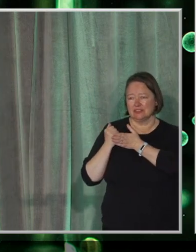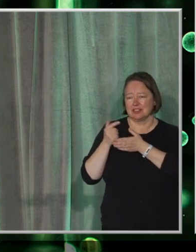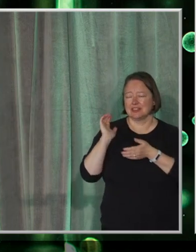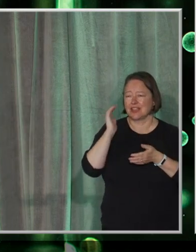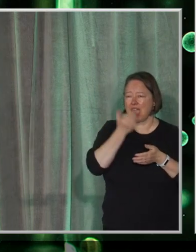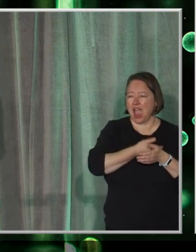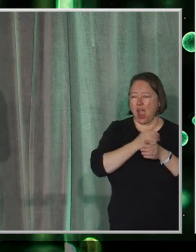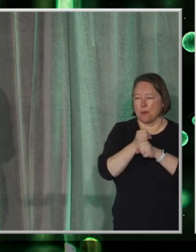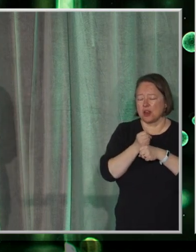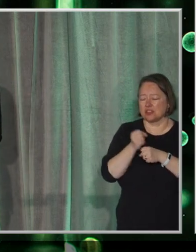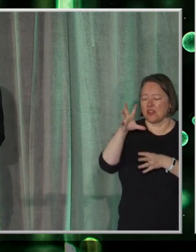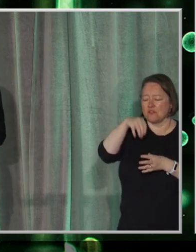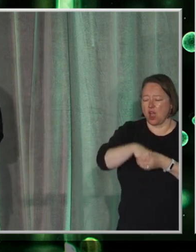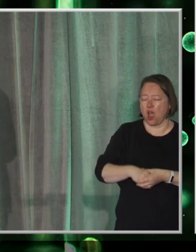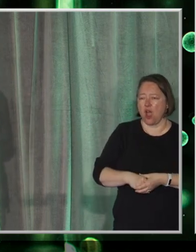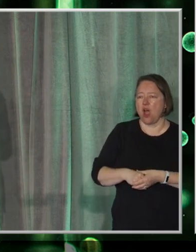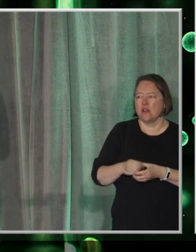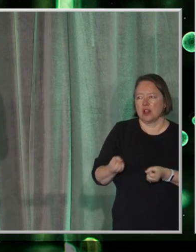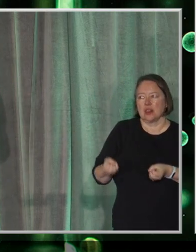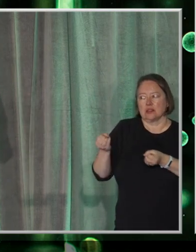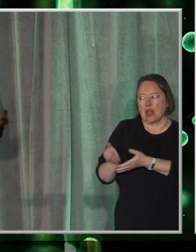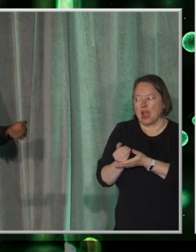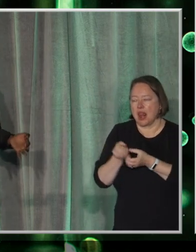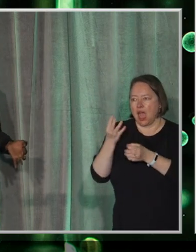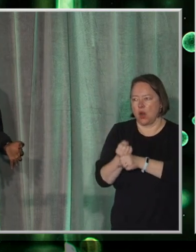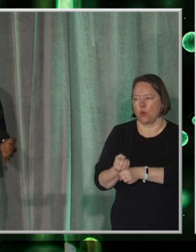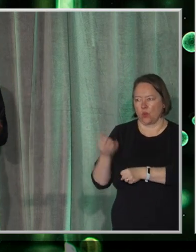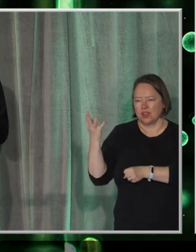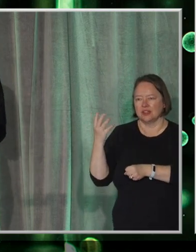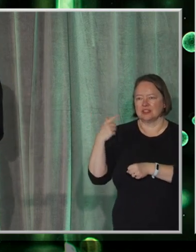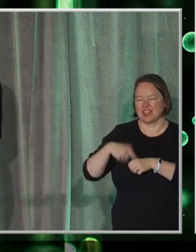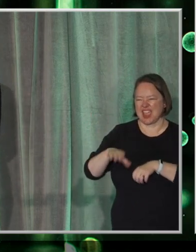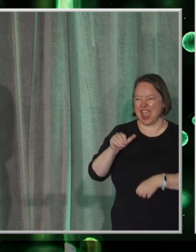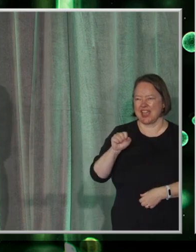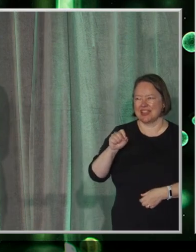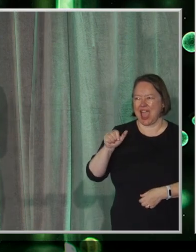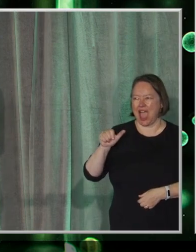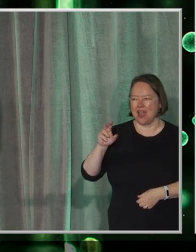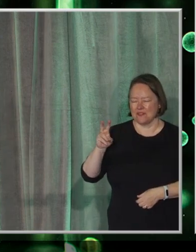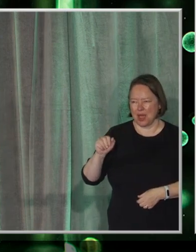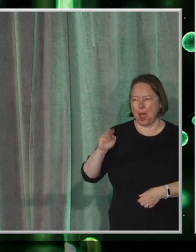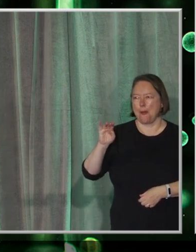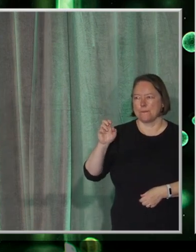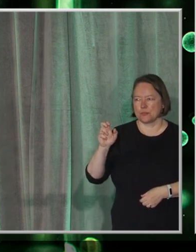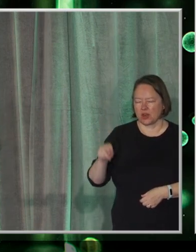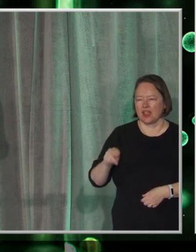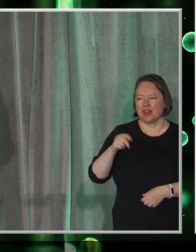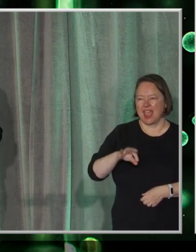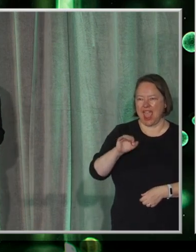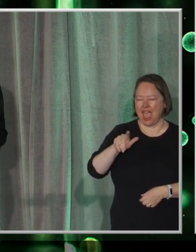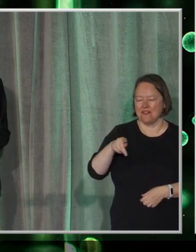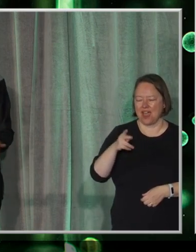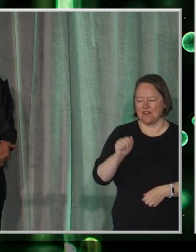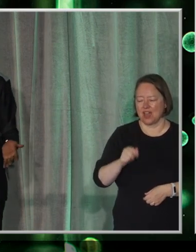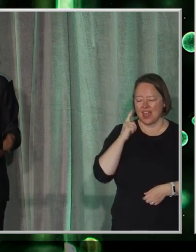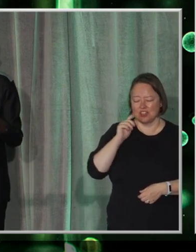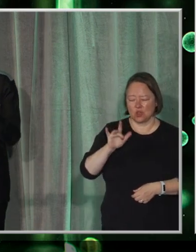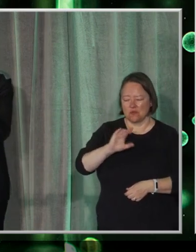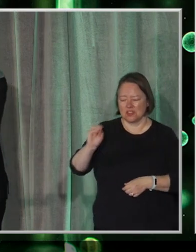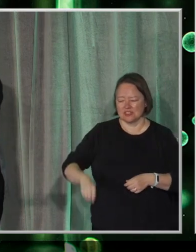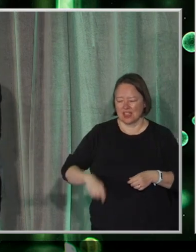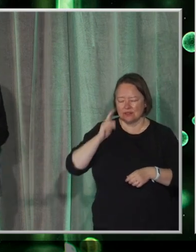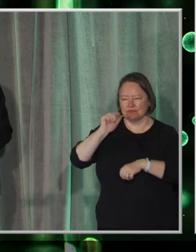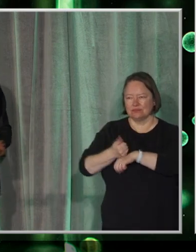involves many waste, such as the extras and the cassava bran. So we shall invest this 25% to make the waste collection scheme